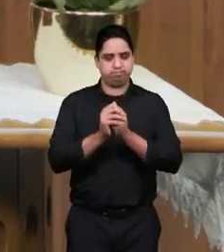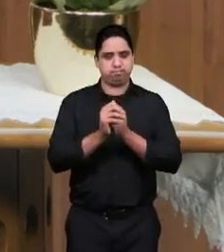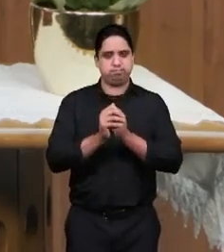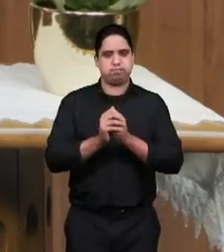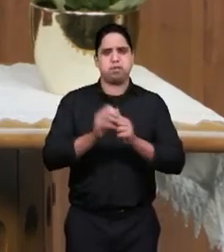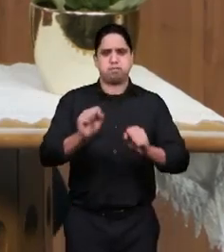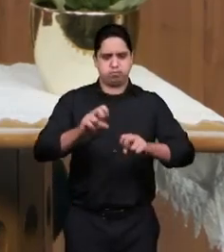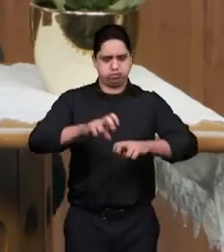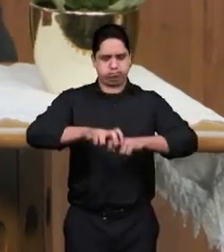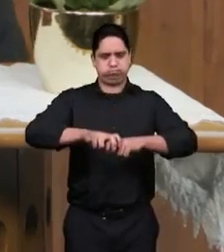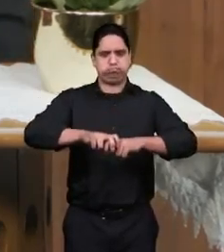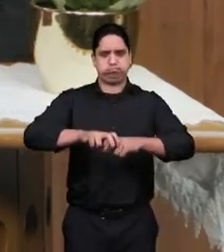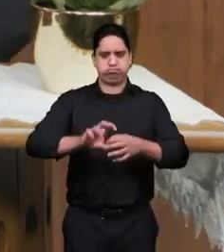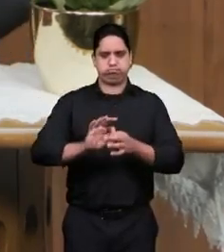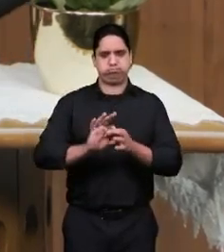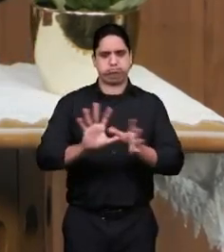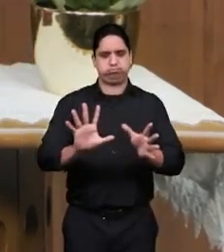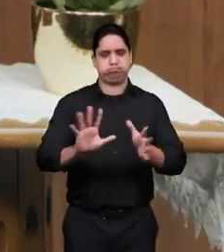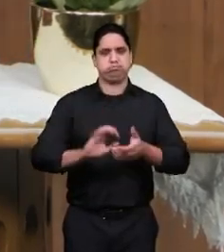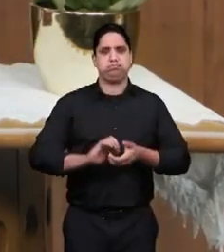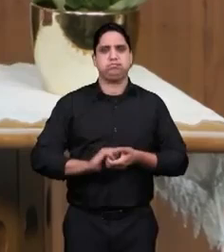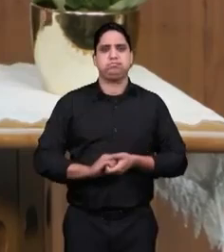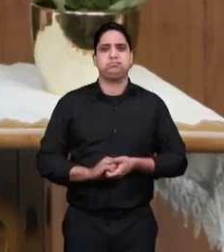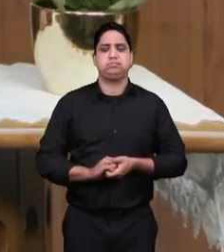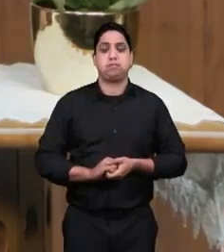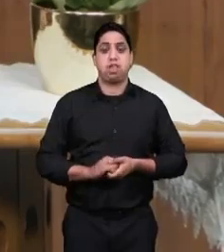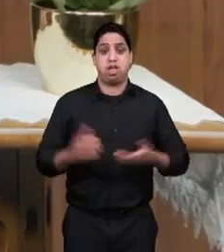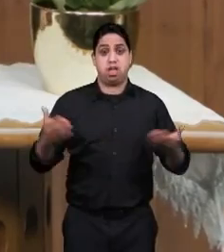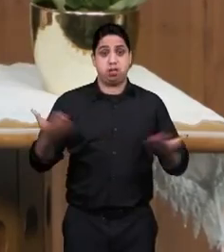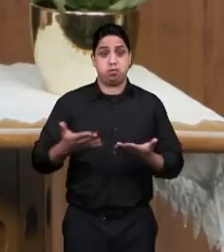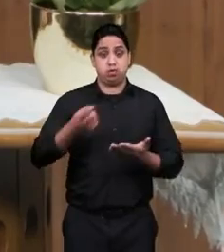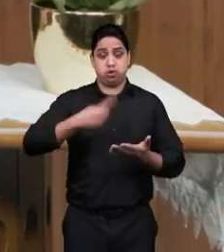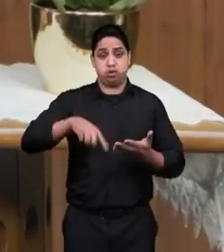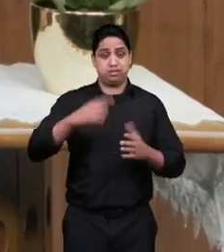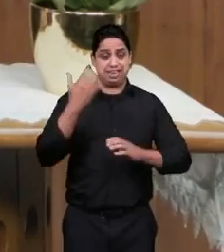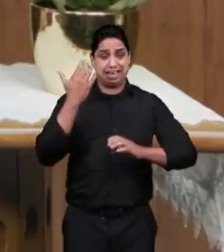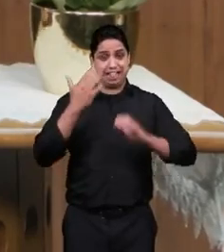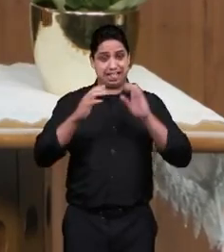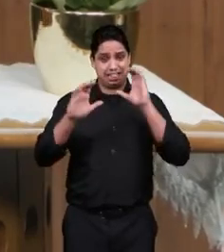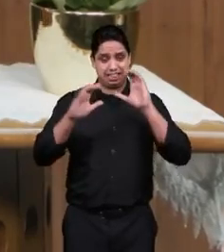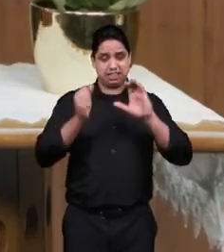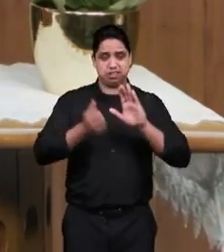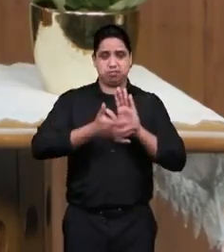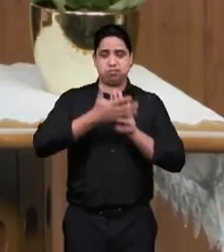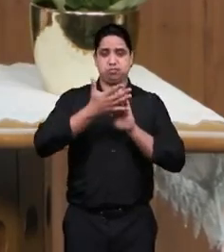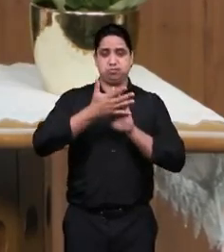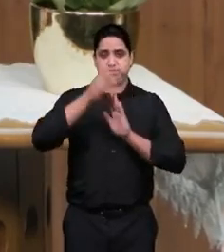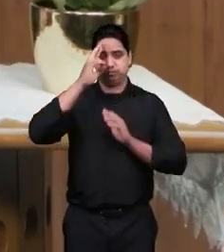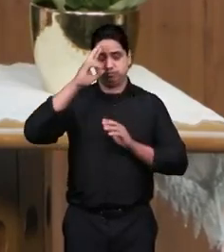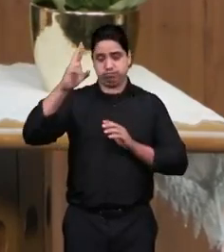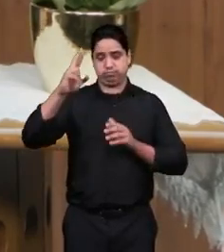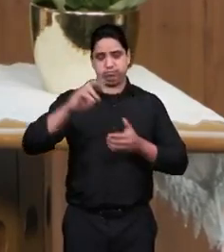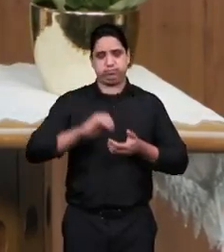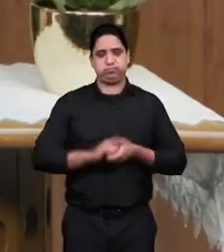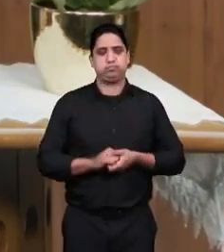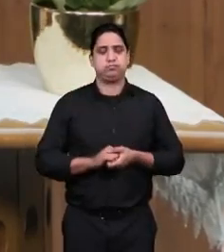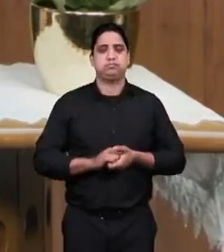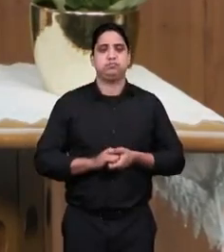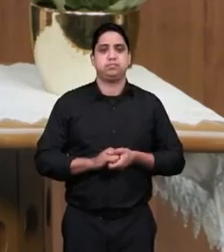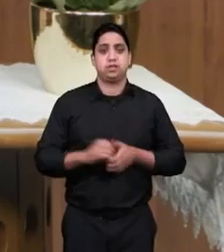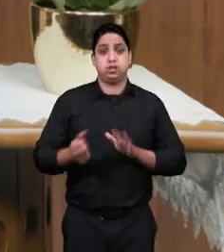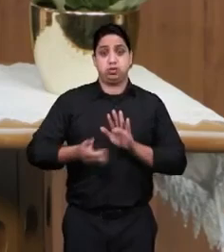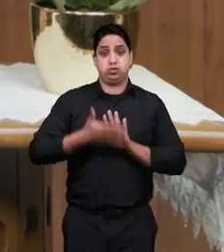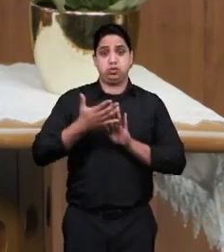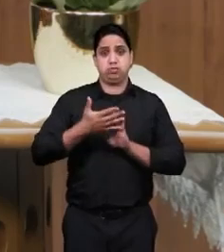seated. And right now we will be singing a song to the Lord. And this song that will be played, it